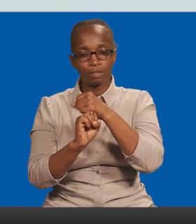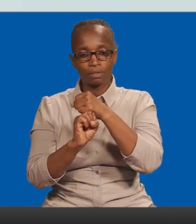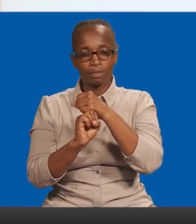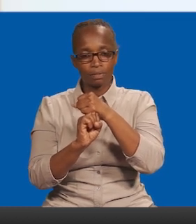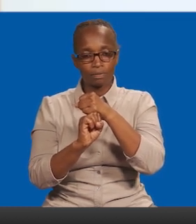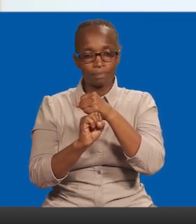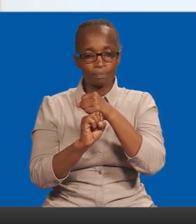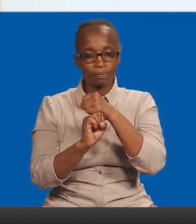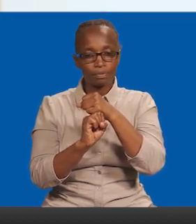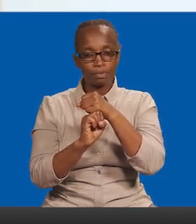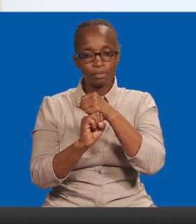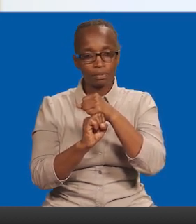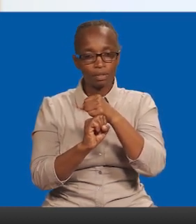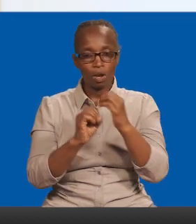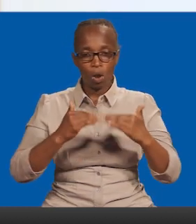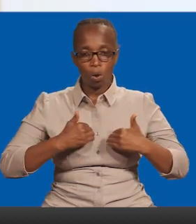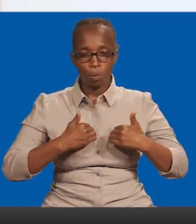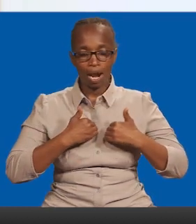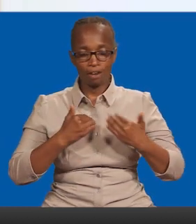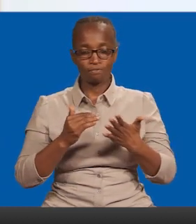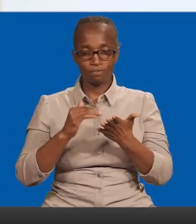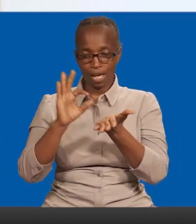manusura. On the survivor